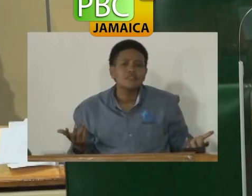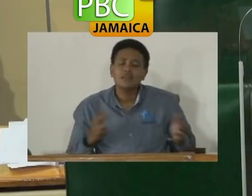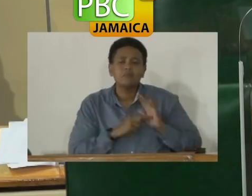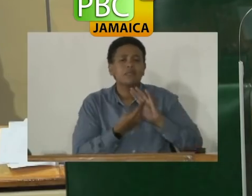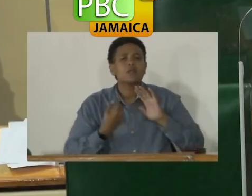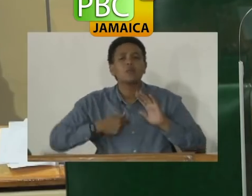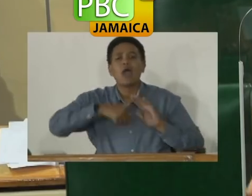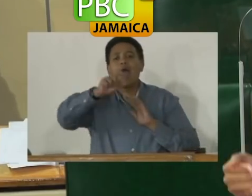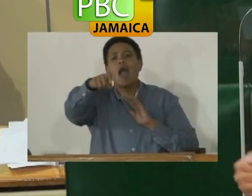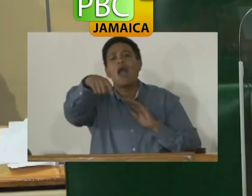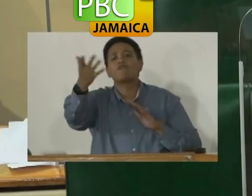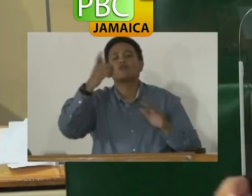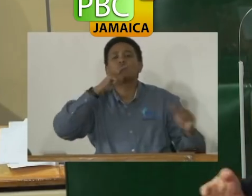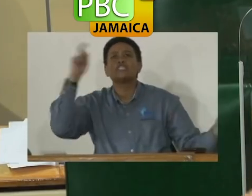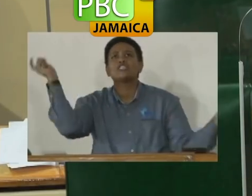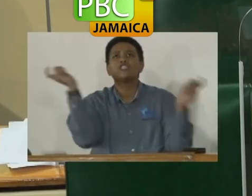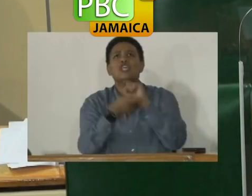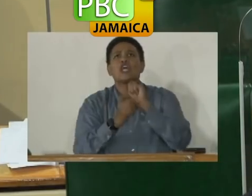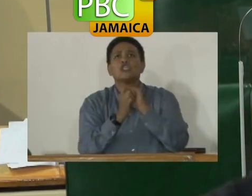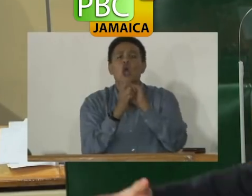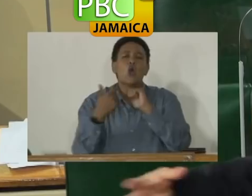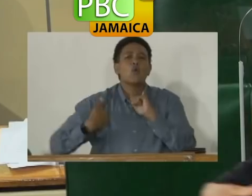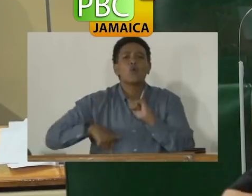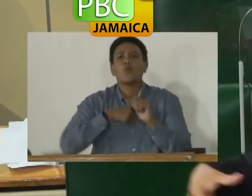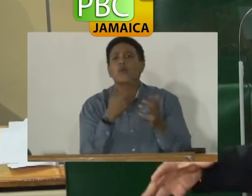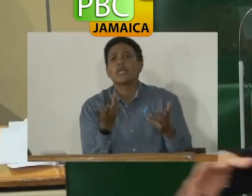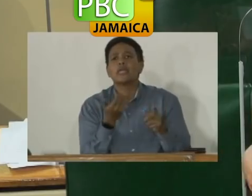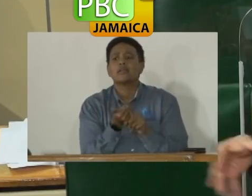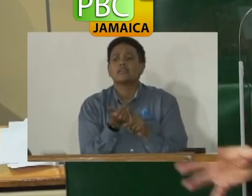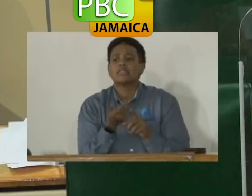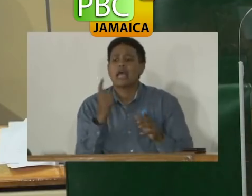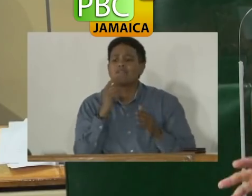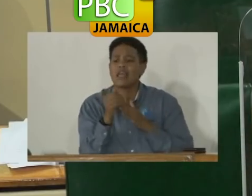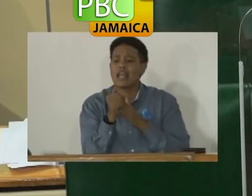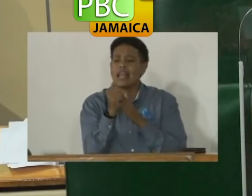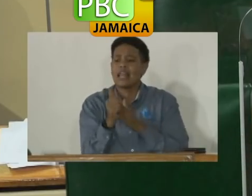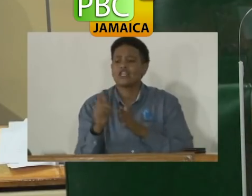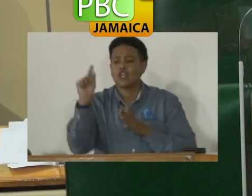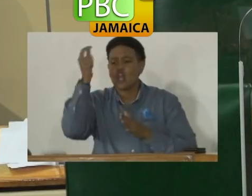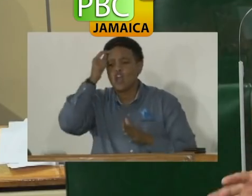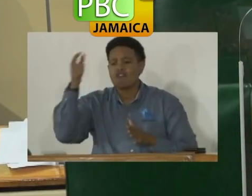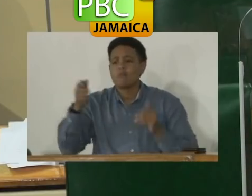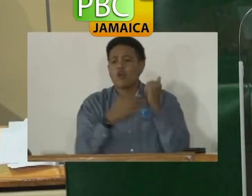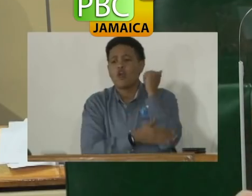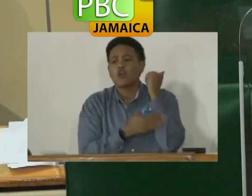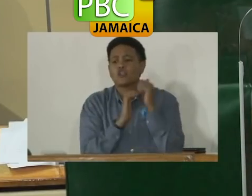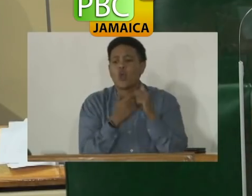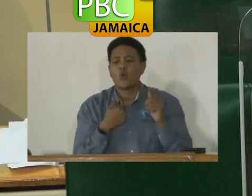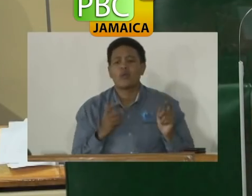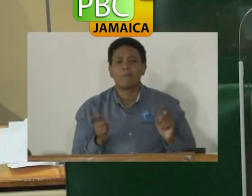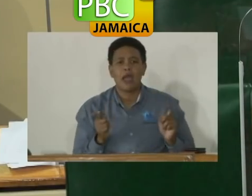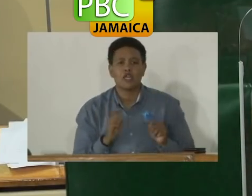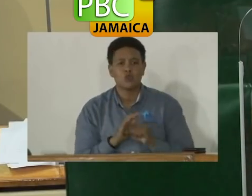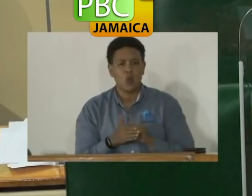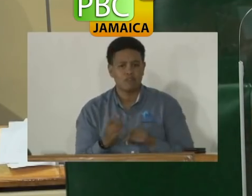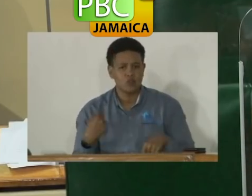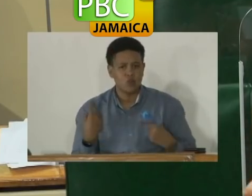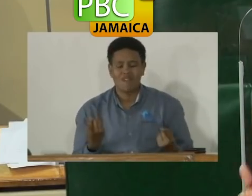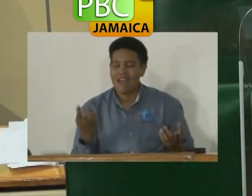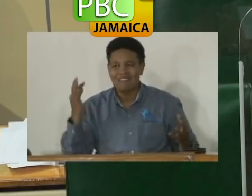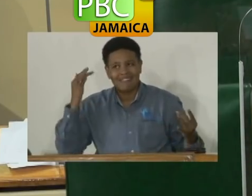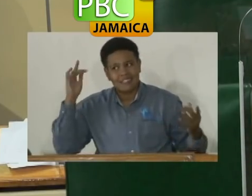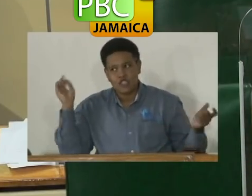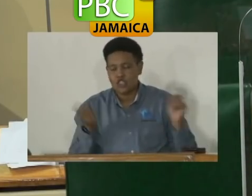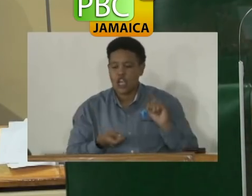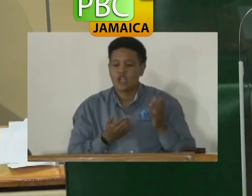to change the way in which we, as the leadership and government of the country, how we have managed the pandemic, And by